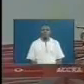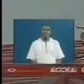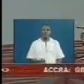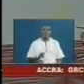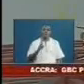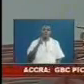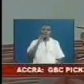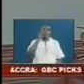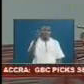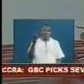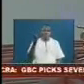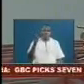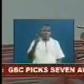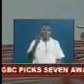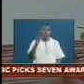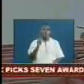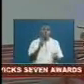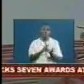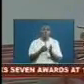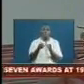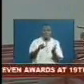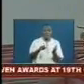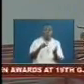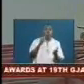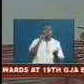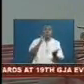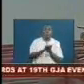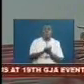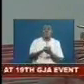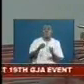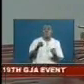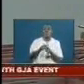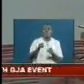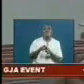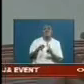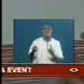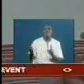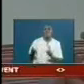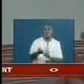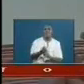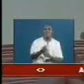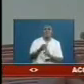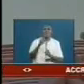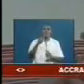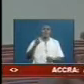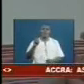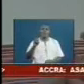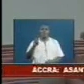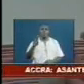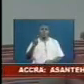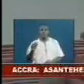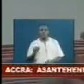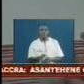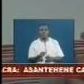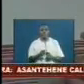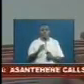The widow of a doctor who died from Ebola in Nigeria's oil city of Port Harcourt has also tested positive for the virus,